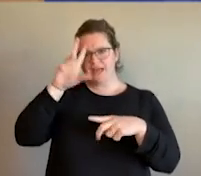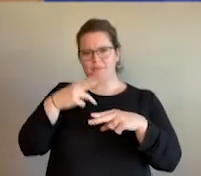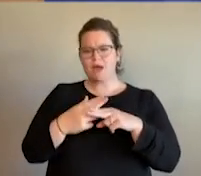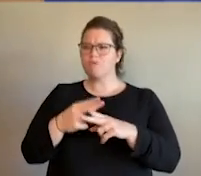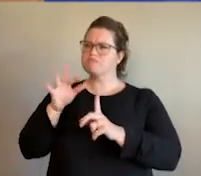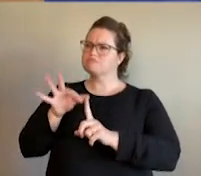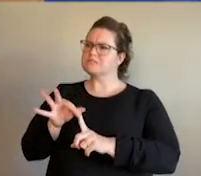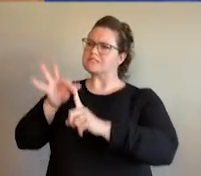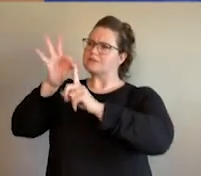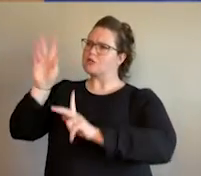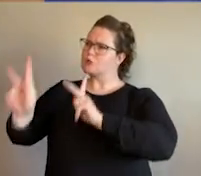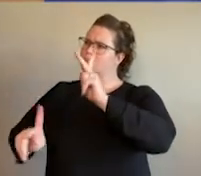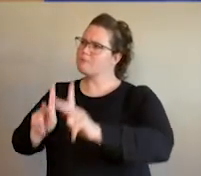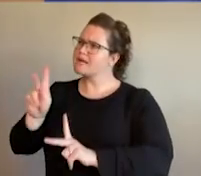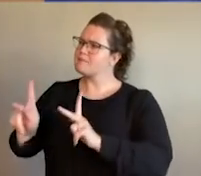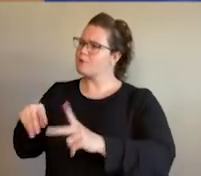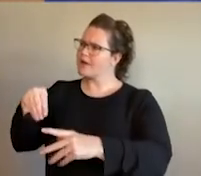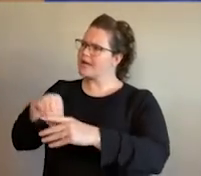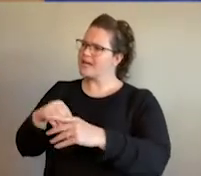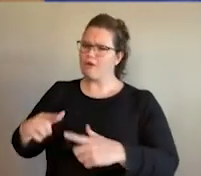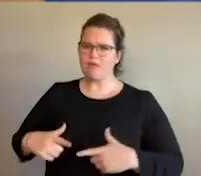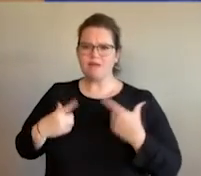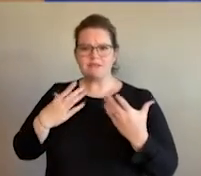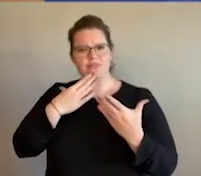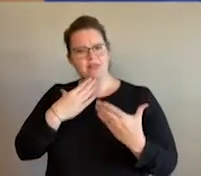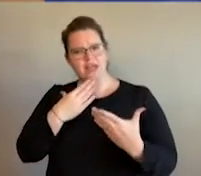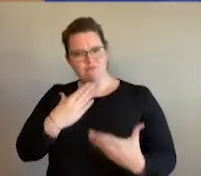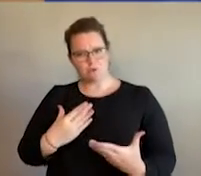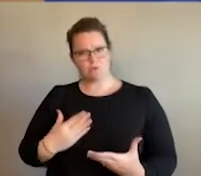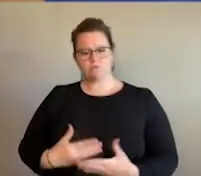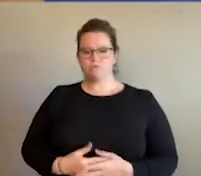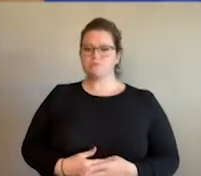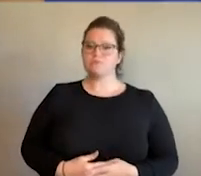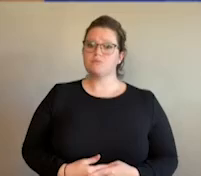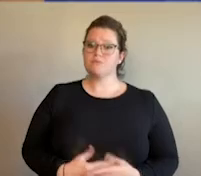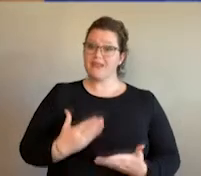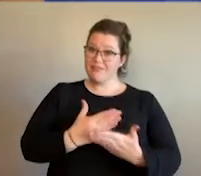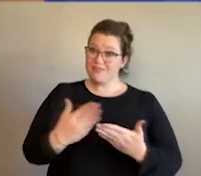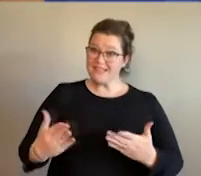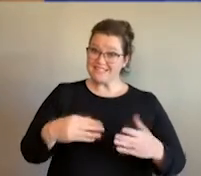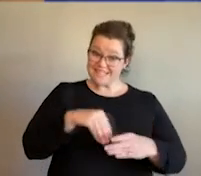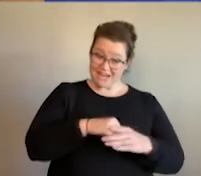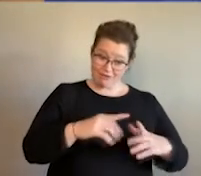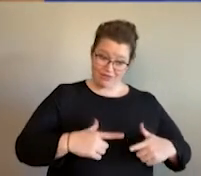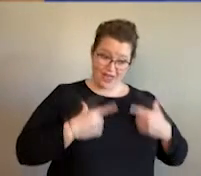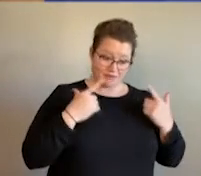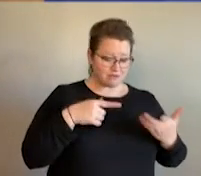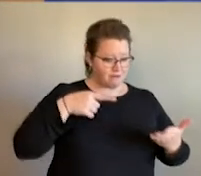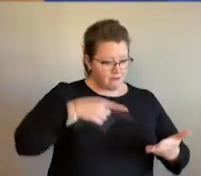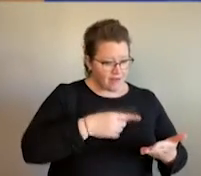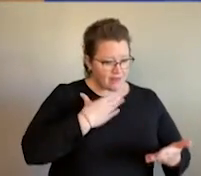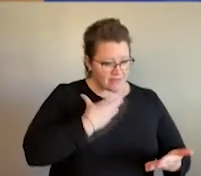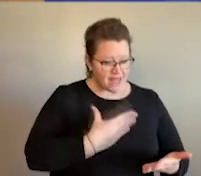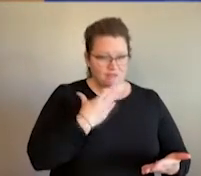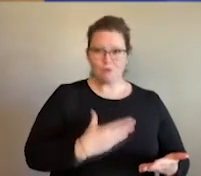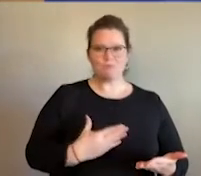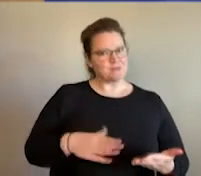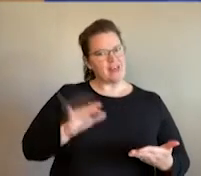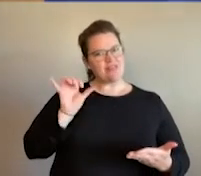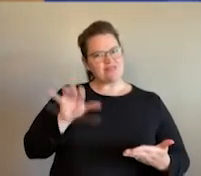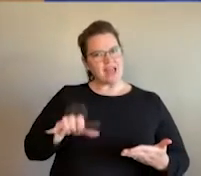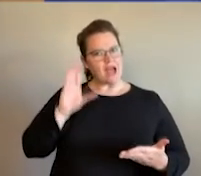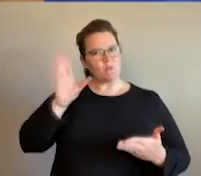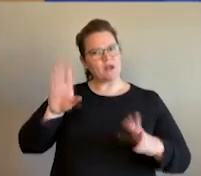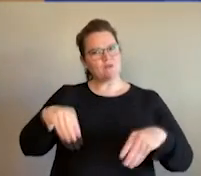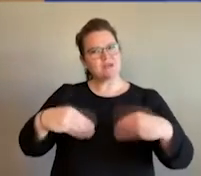in our lives we're thankful for, the things in our lives that we're thankful for, and see if that brings a sense